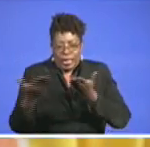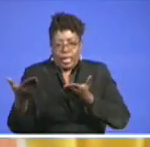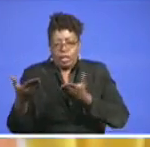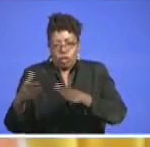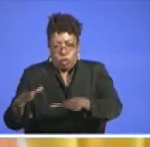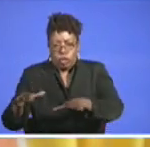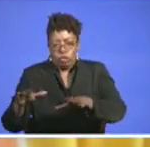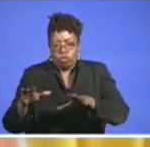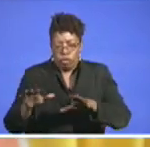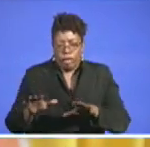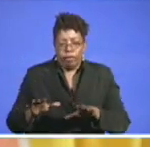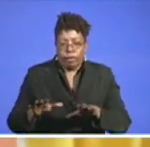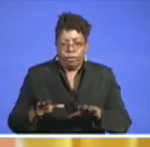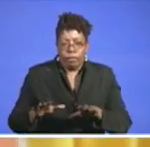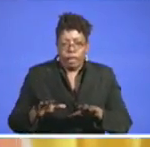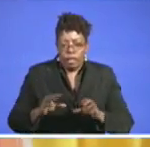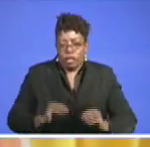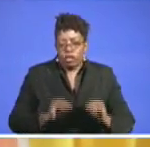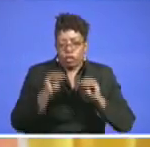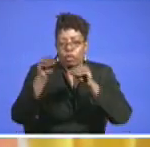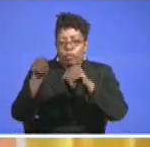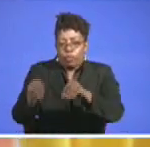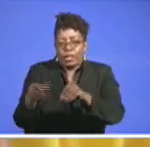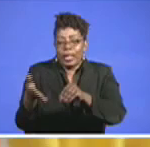to just put there